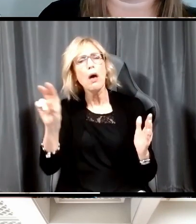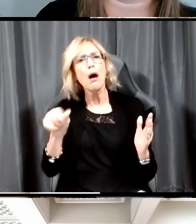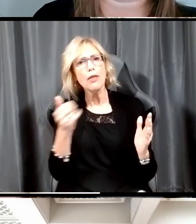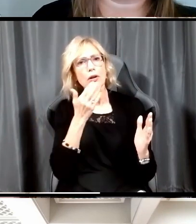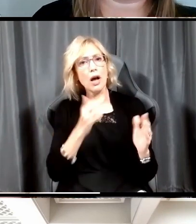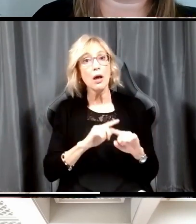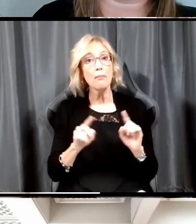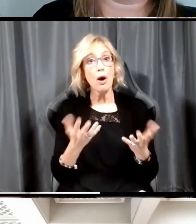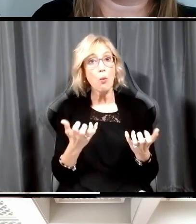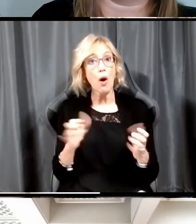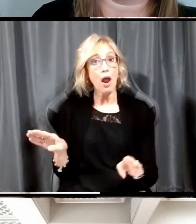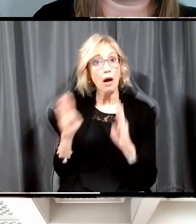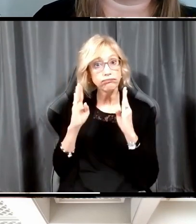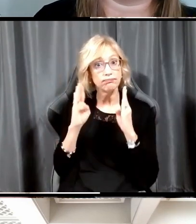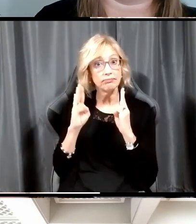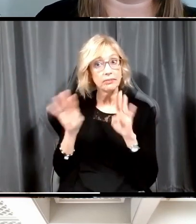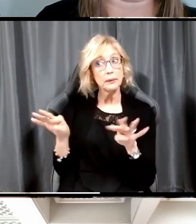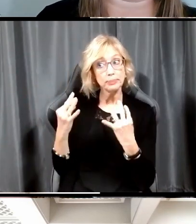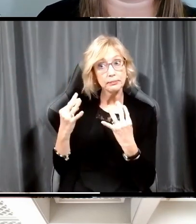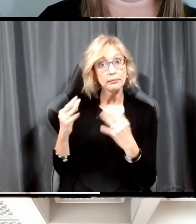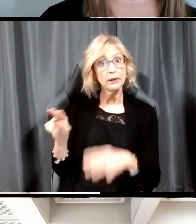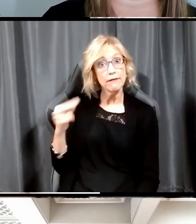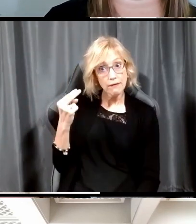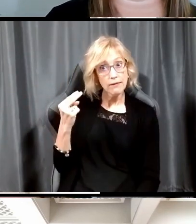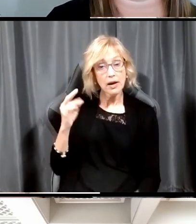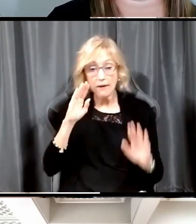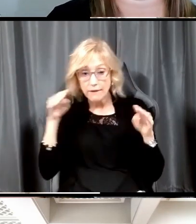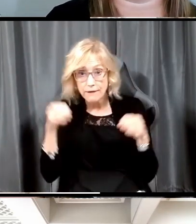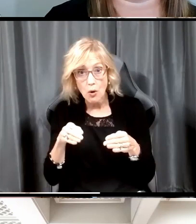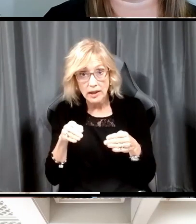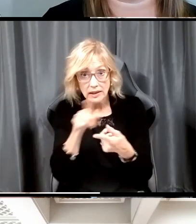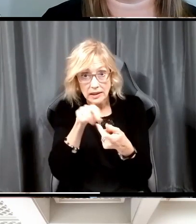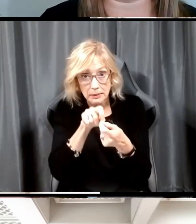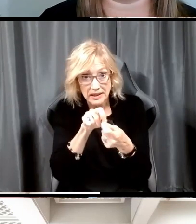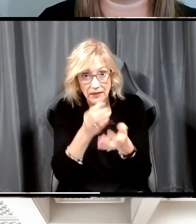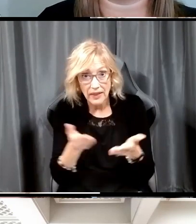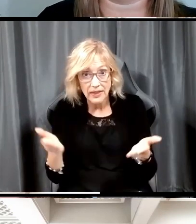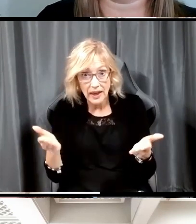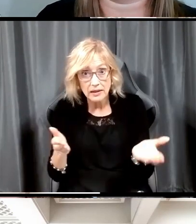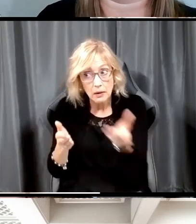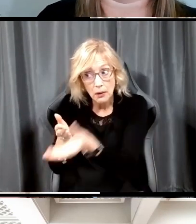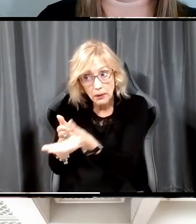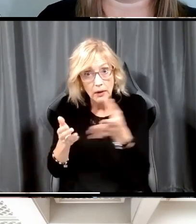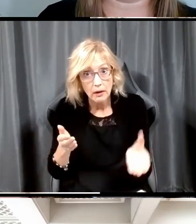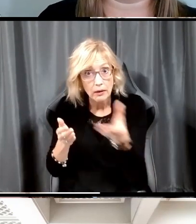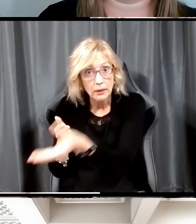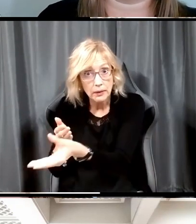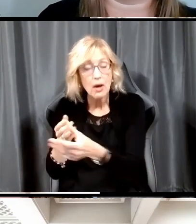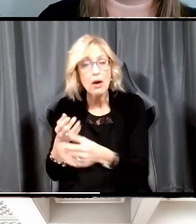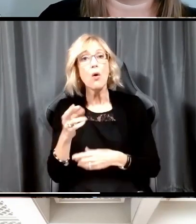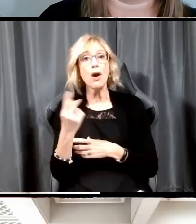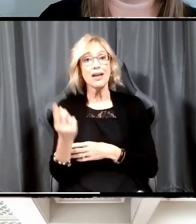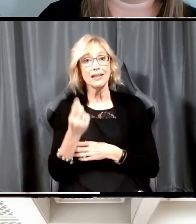want to get their attention and have them focus on the details of these objects that we're presenting, or something that's